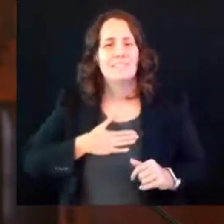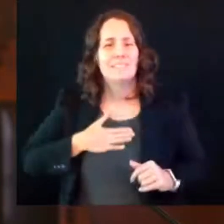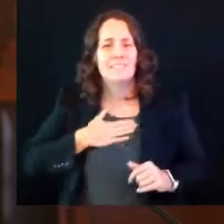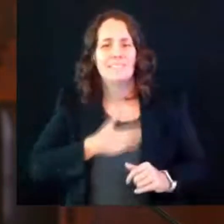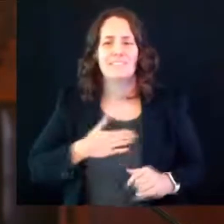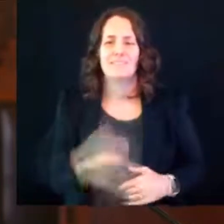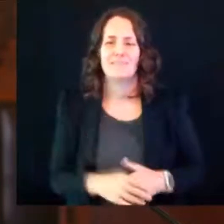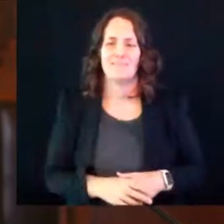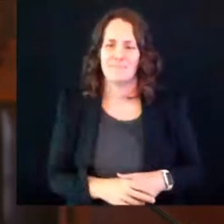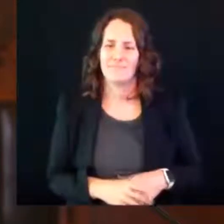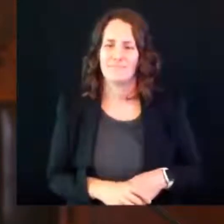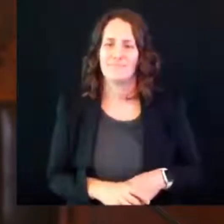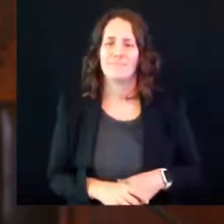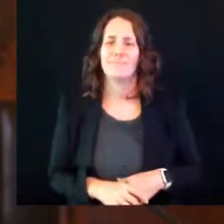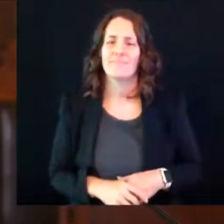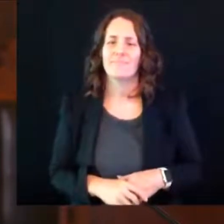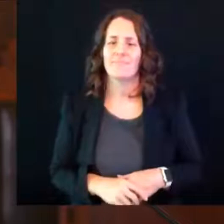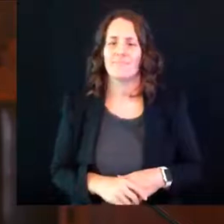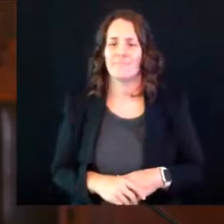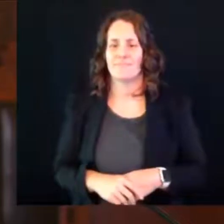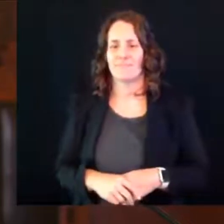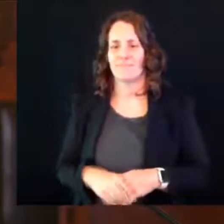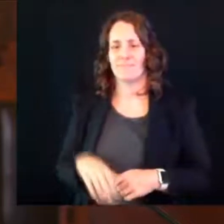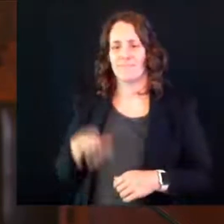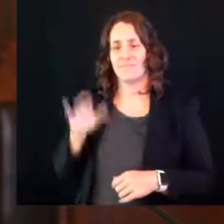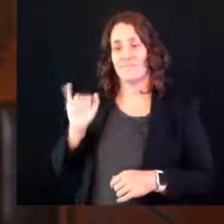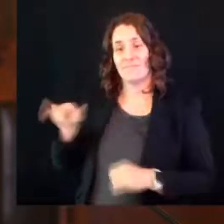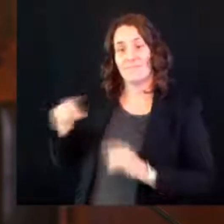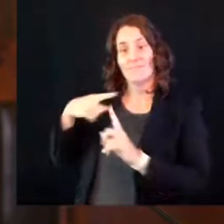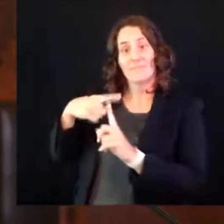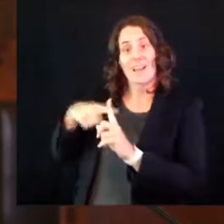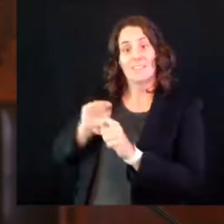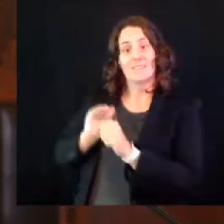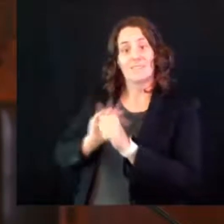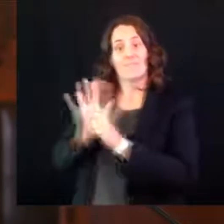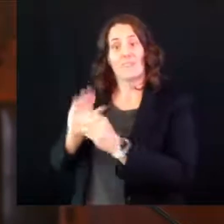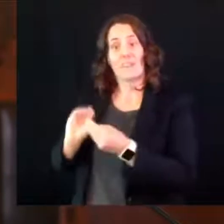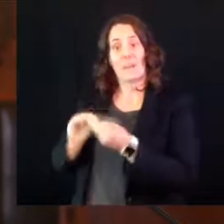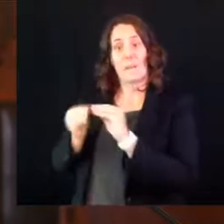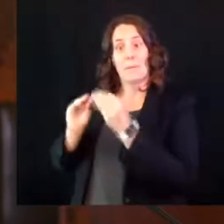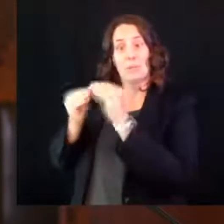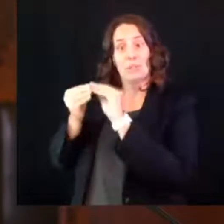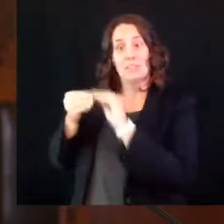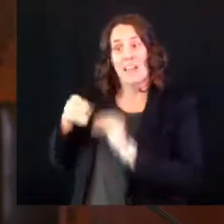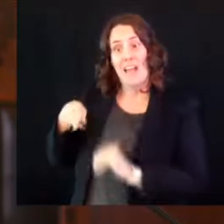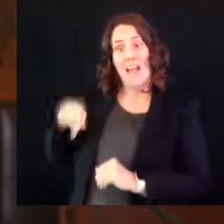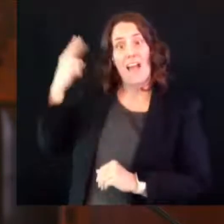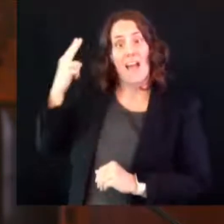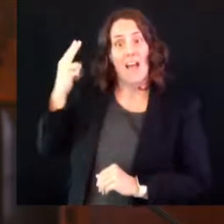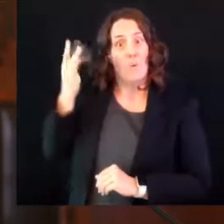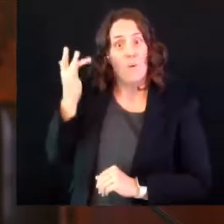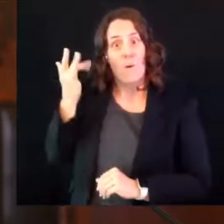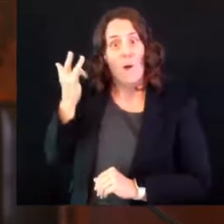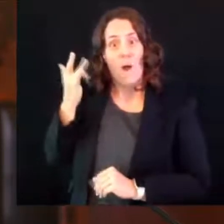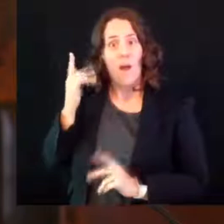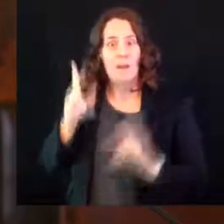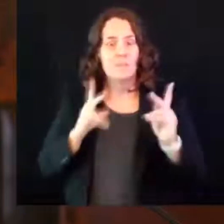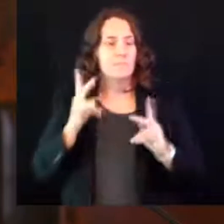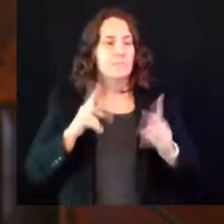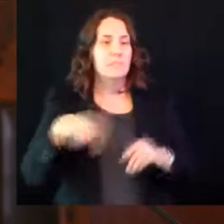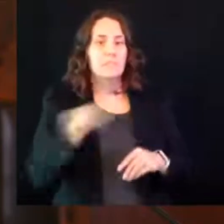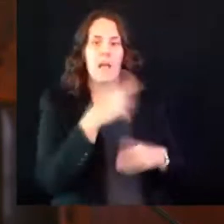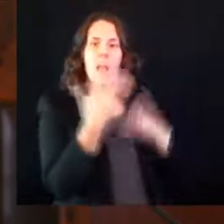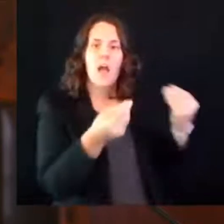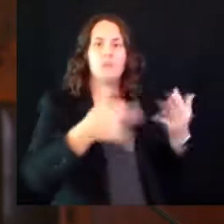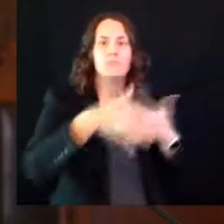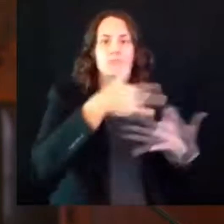exposure. That is why, at the direction of the governor, I signed an order to limit indoor public gatherings today. We